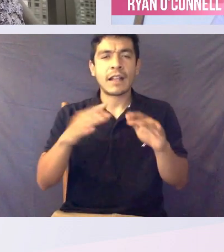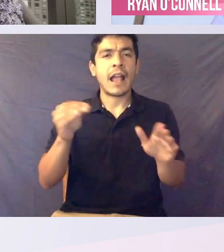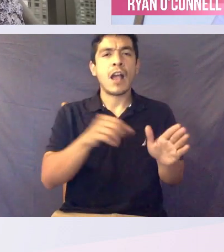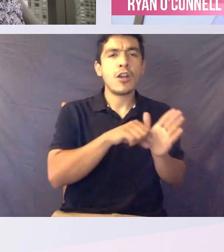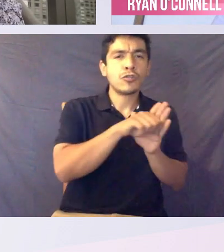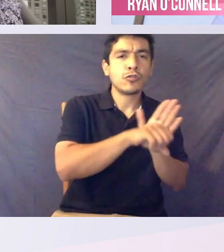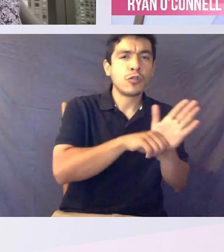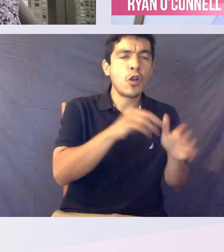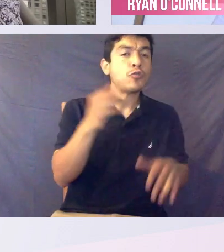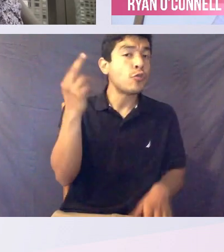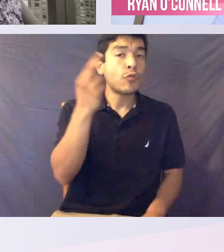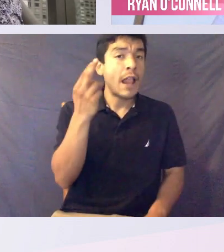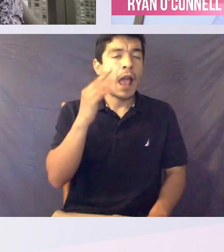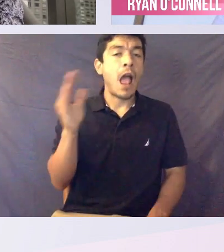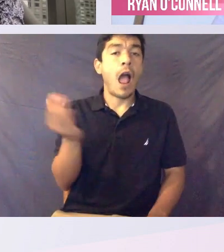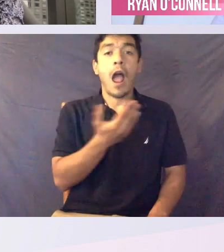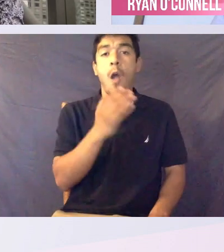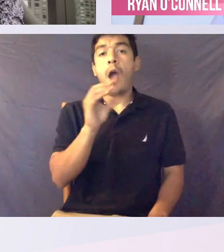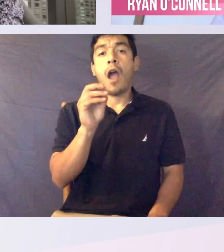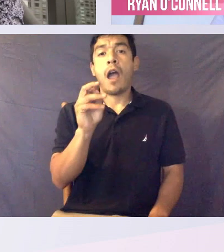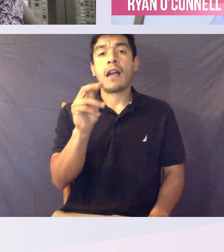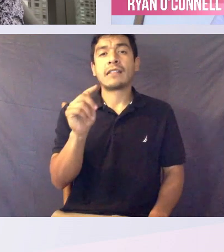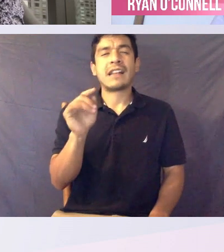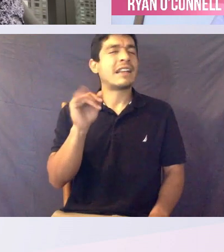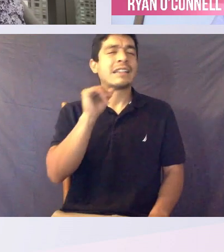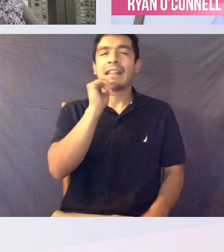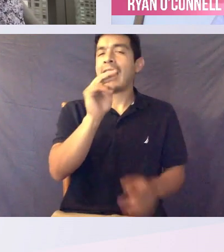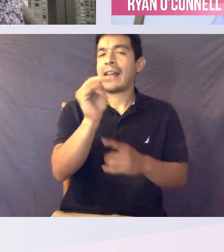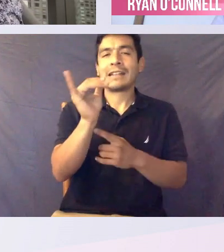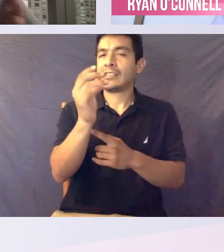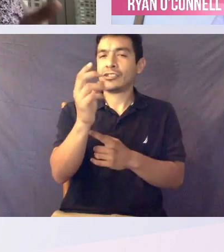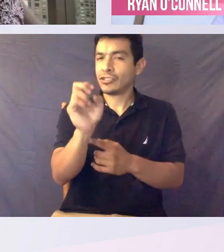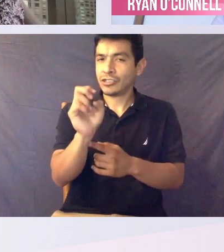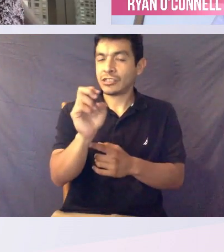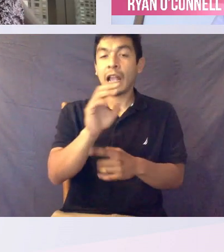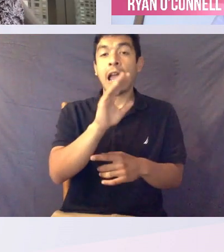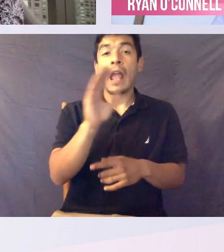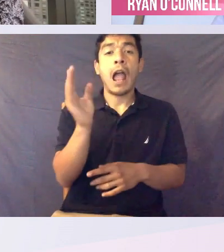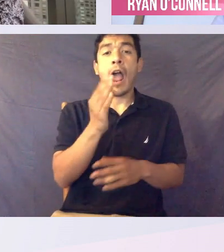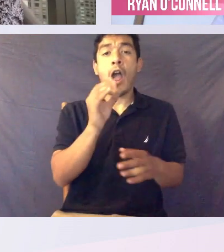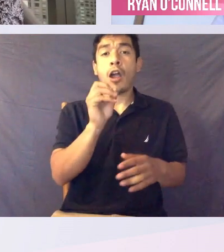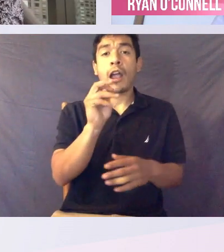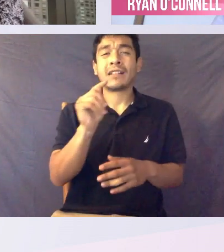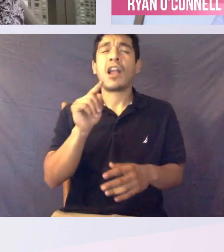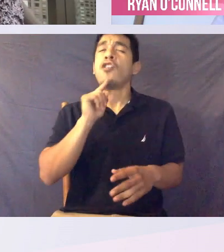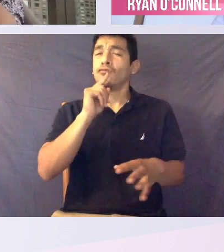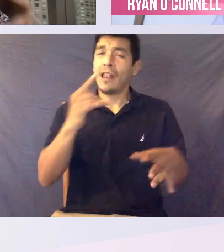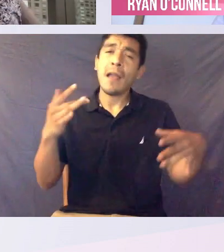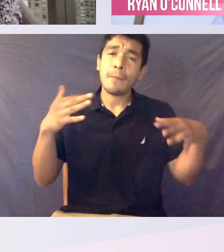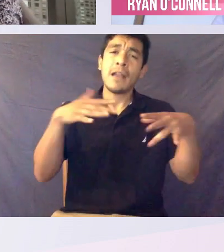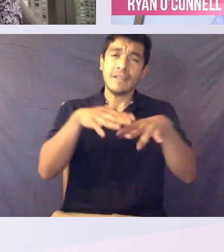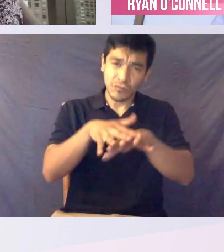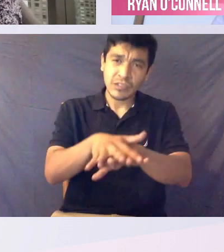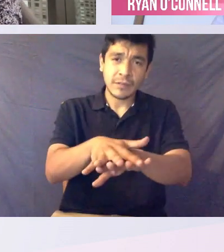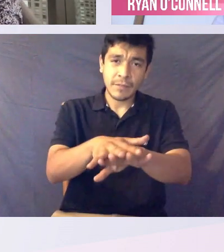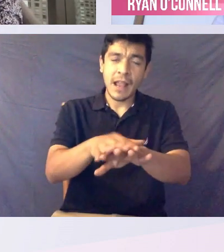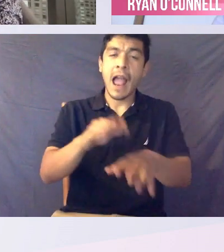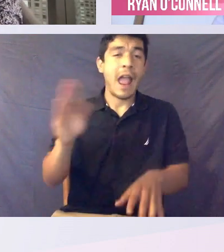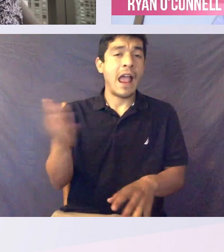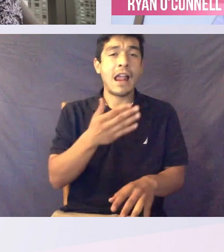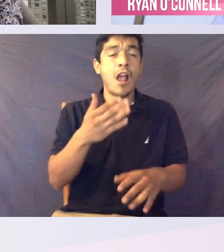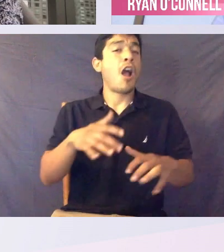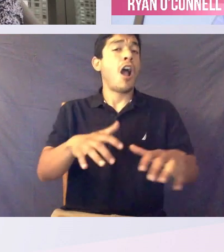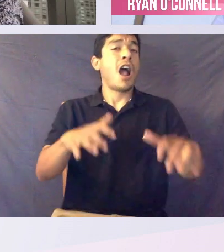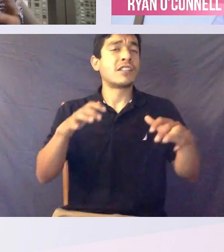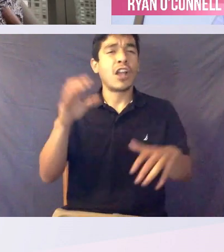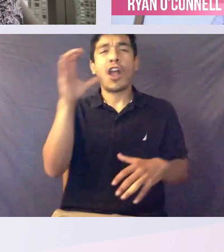niche, you know, that niche really is the mainstream, and that audiences are looking for specificity, not just because it makes the content